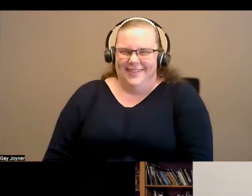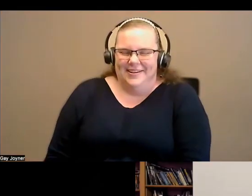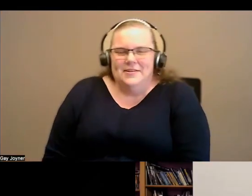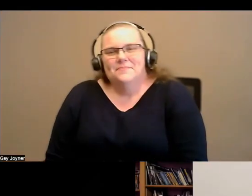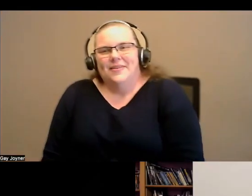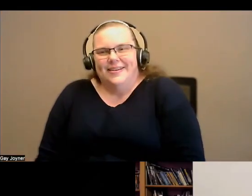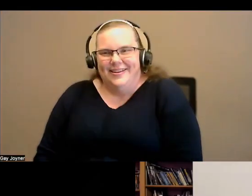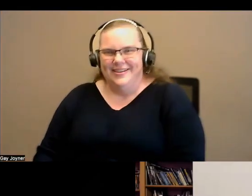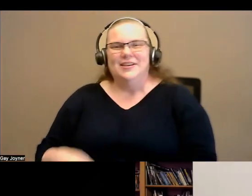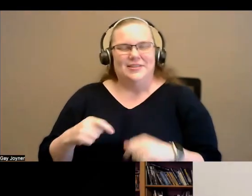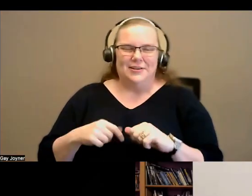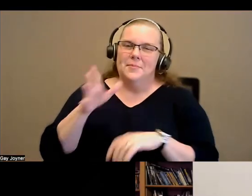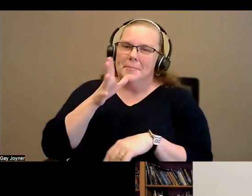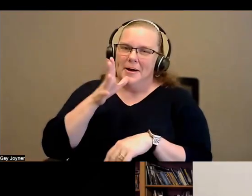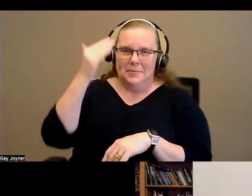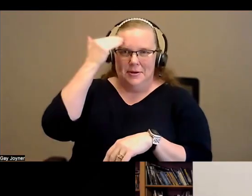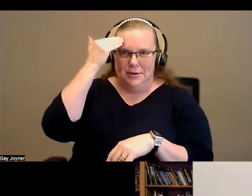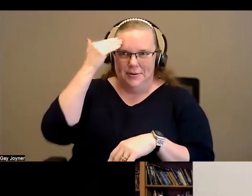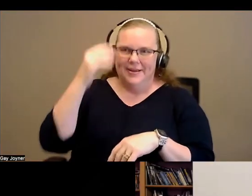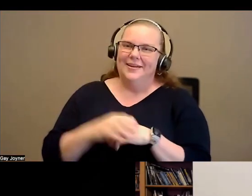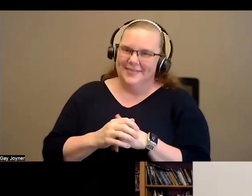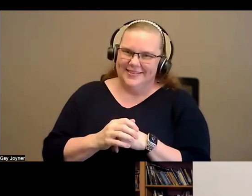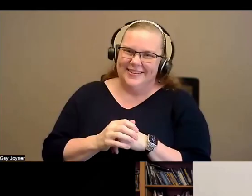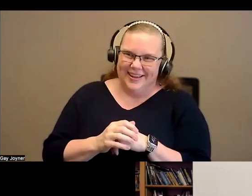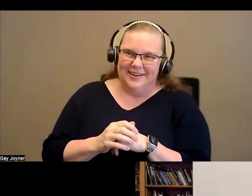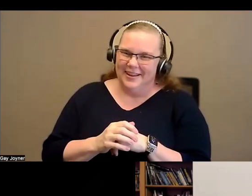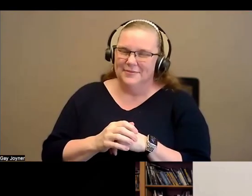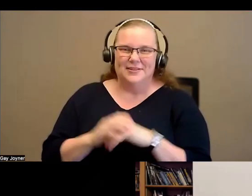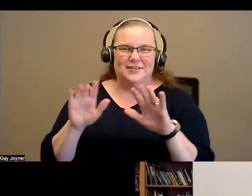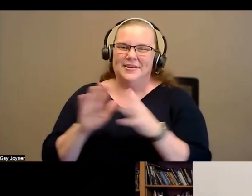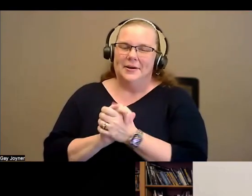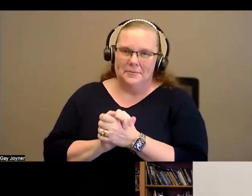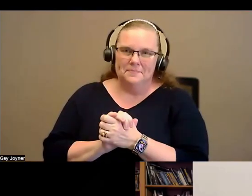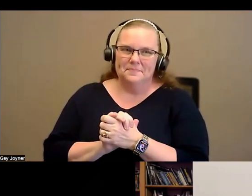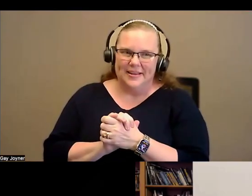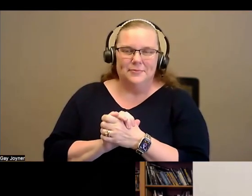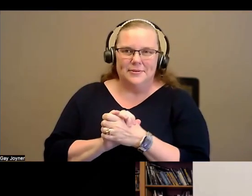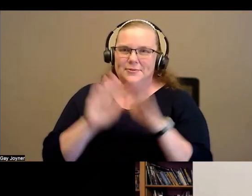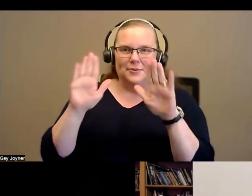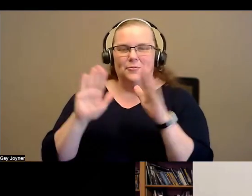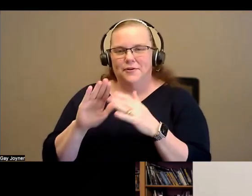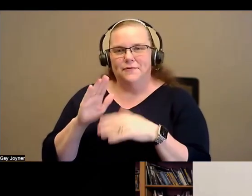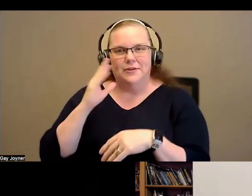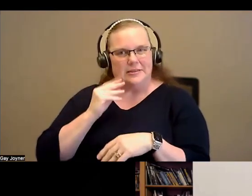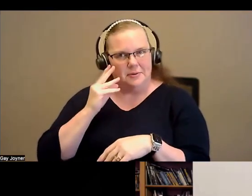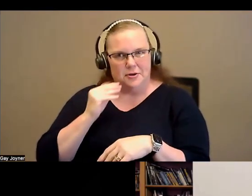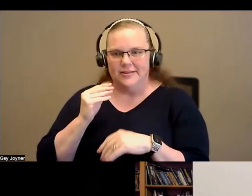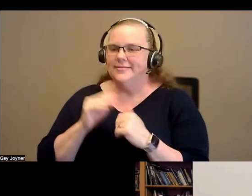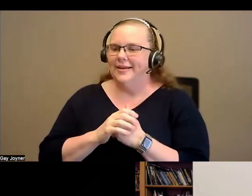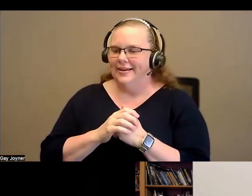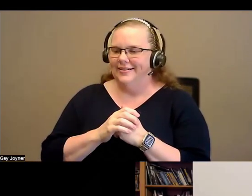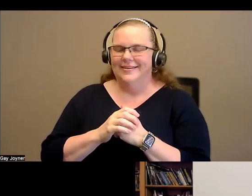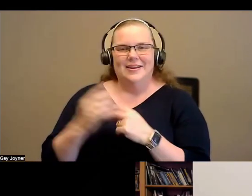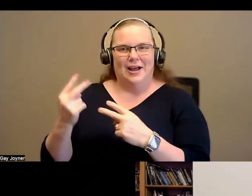It's wonderful. That's just wonderful. So Well, my you're more than mom just an knew interpreter, it but was, yeah, it was a wonderful